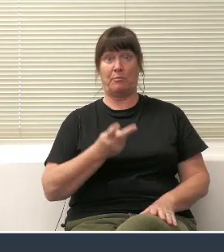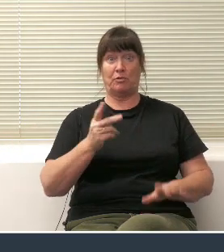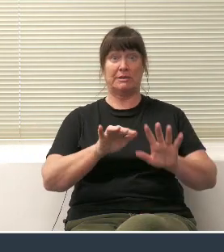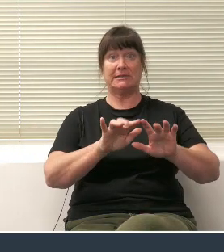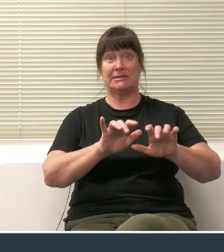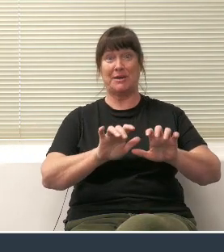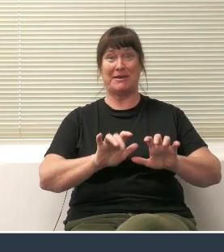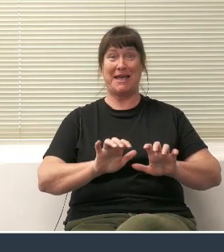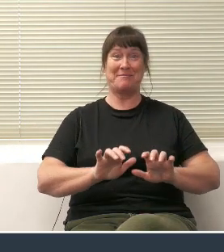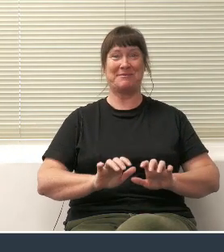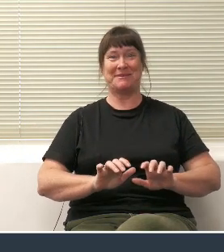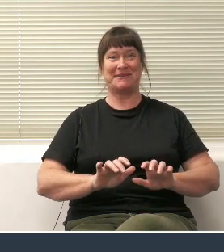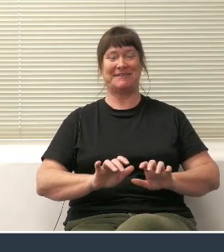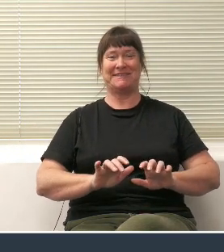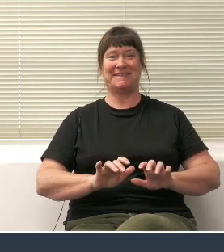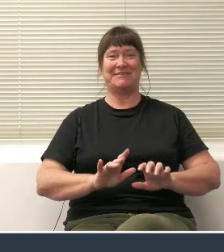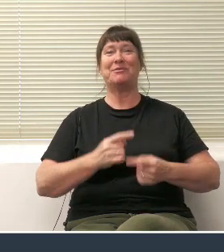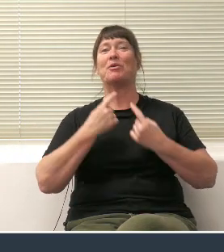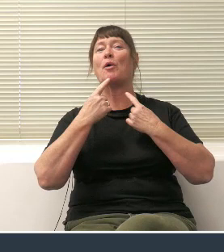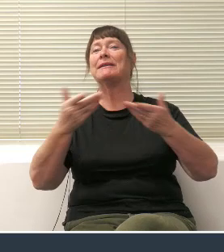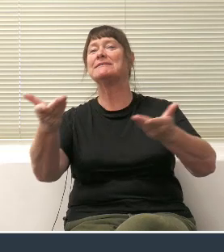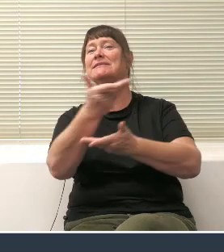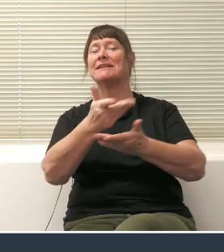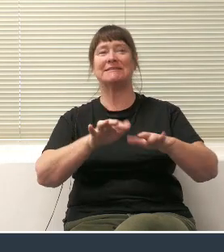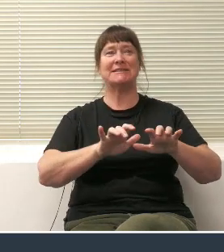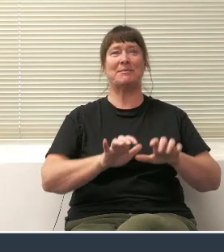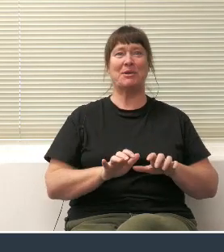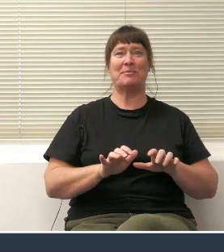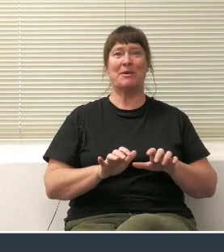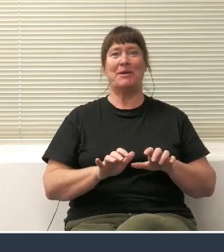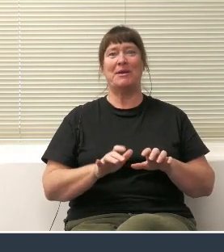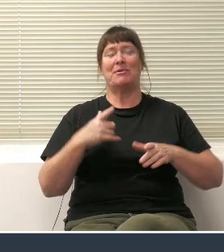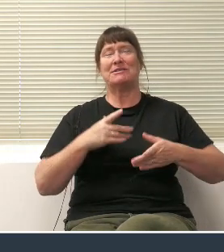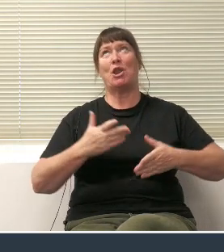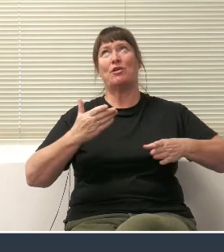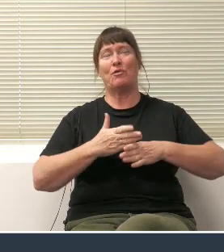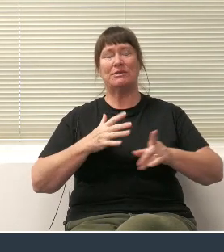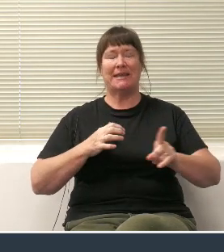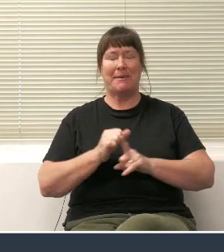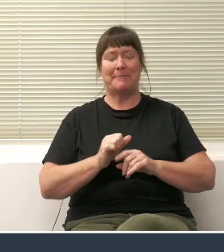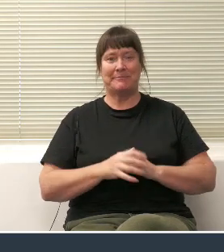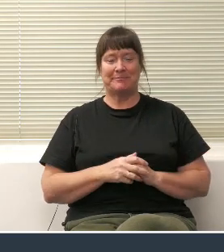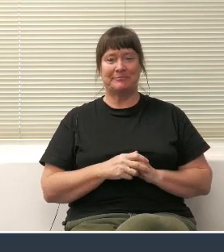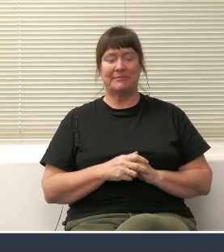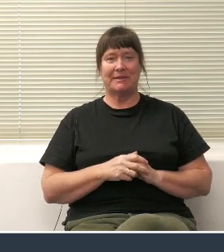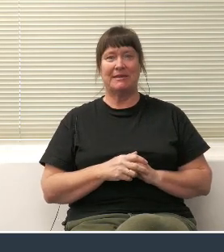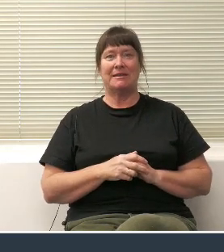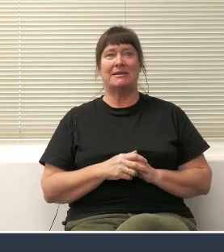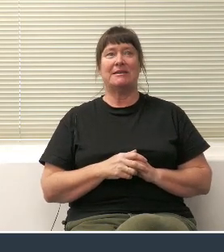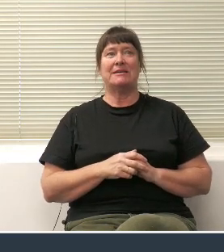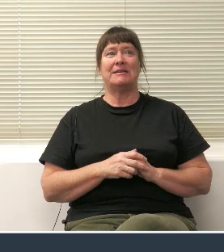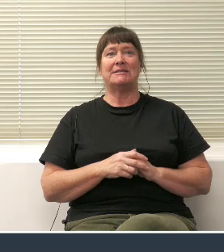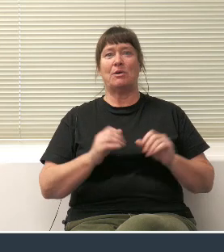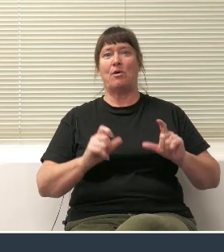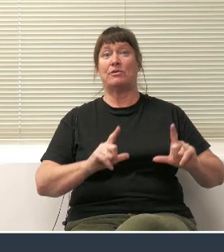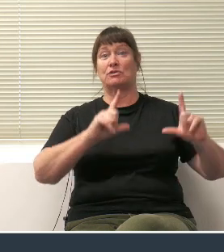doing taking notes from the comments that are being made, because it can be quite a big job to keep up with everything. But we will pop up